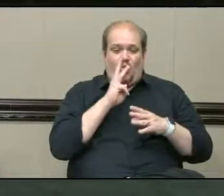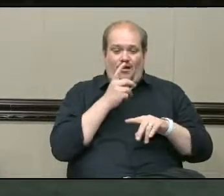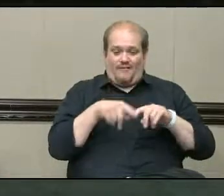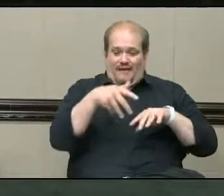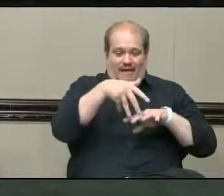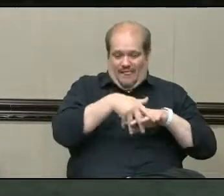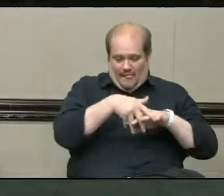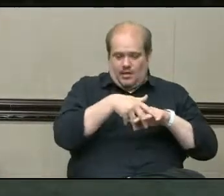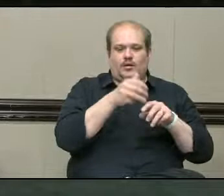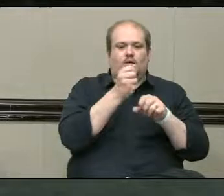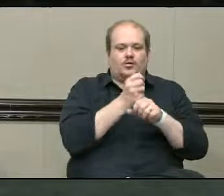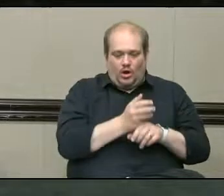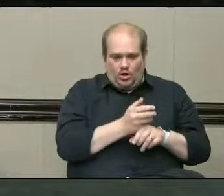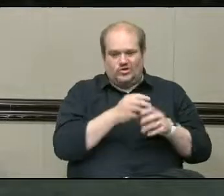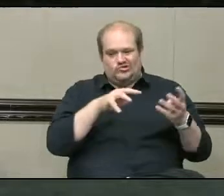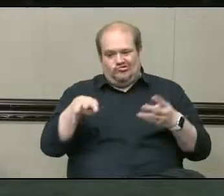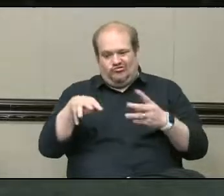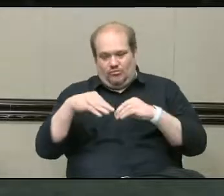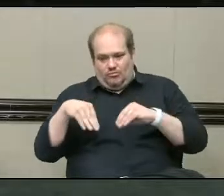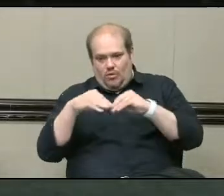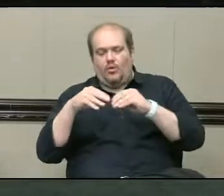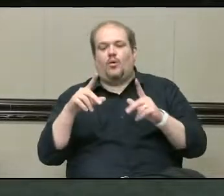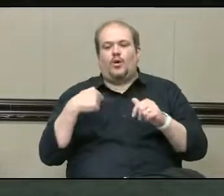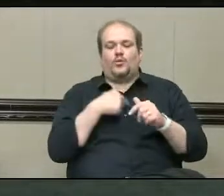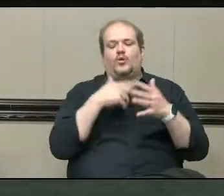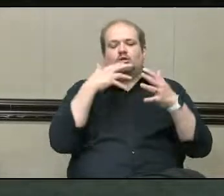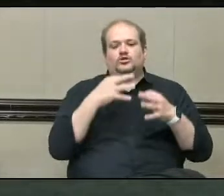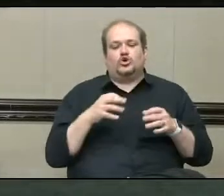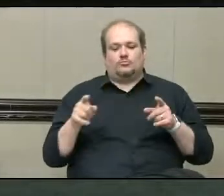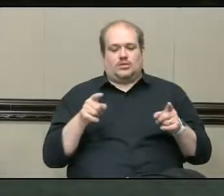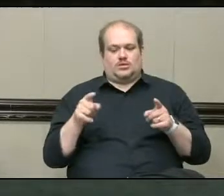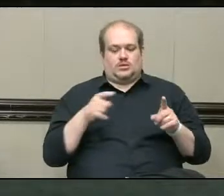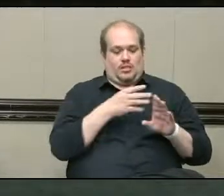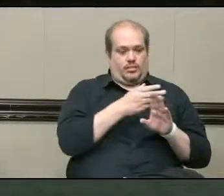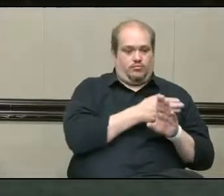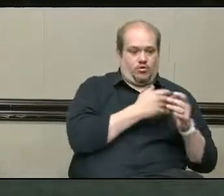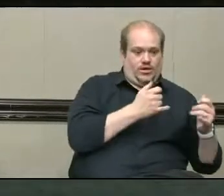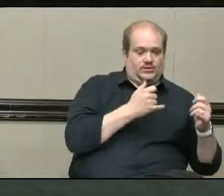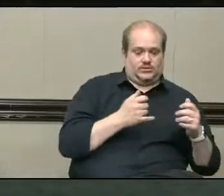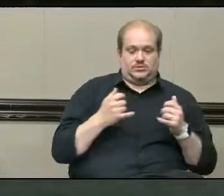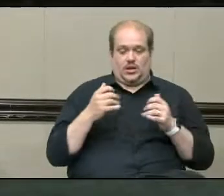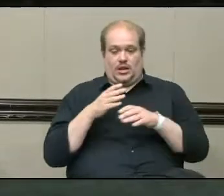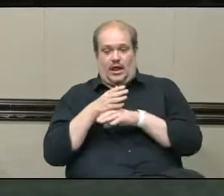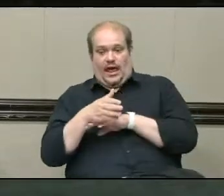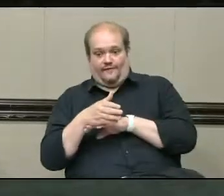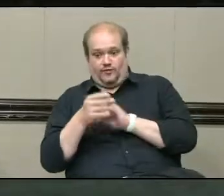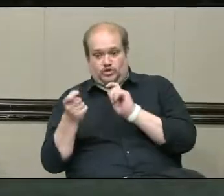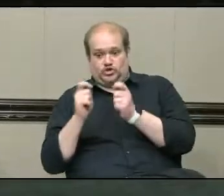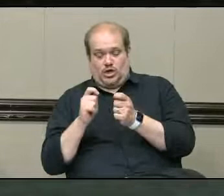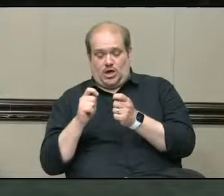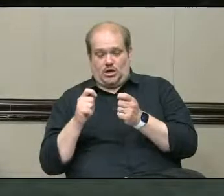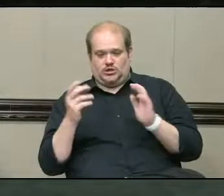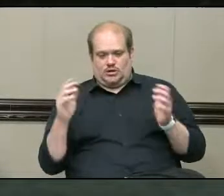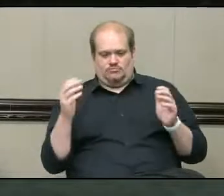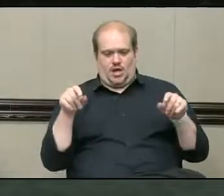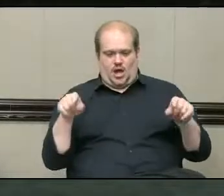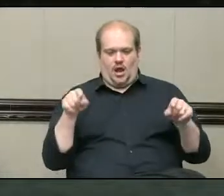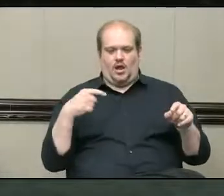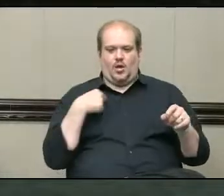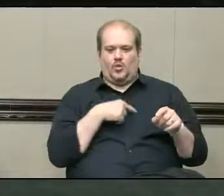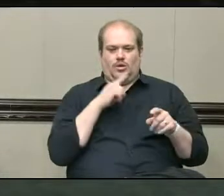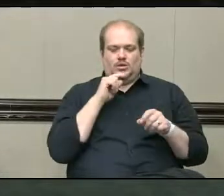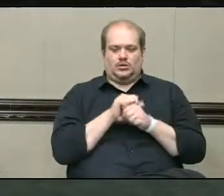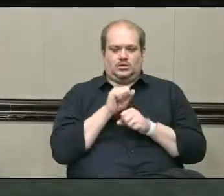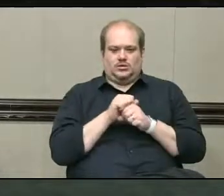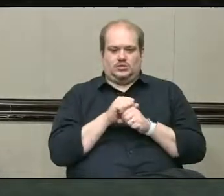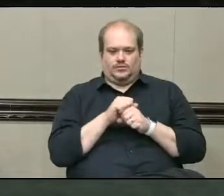of runoff? And then once we determine those differences between the pre-existing condition and the post condition, we make them